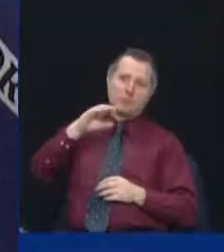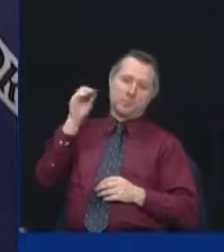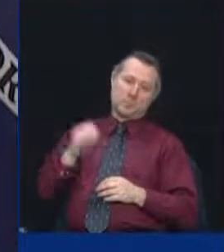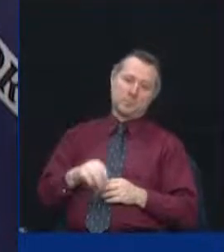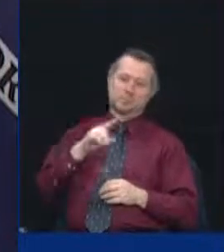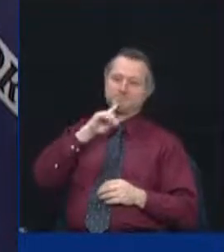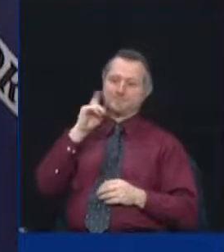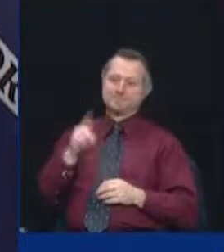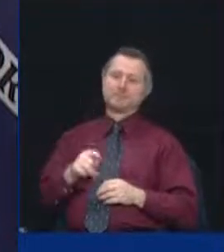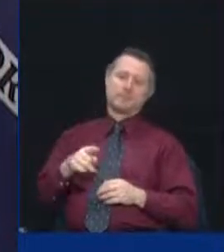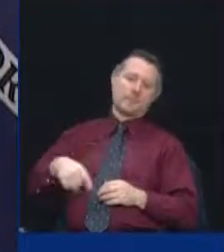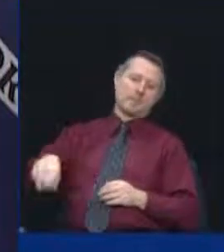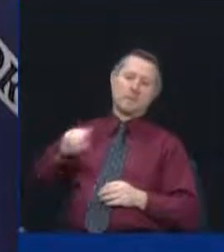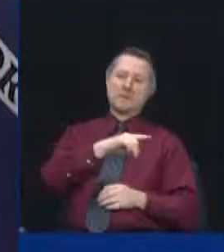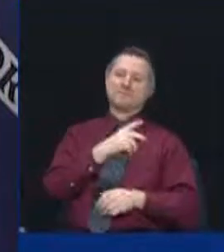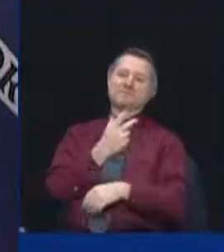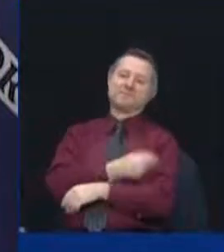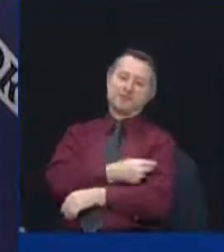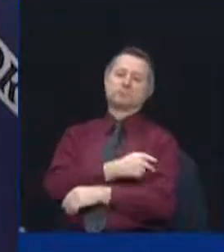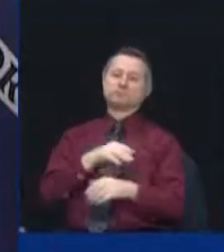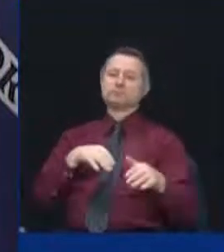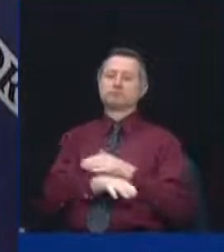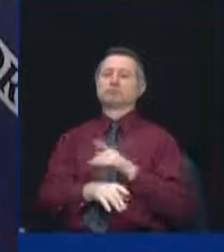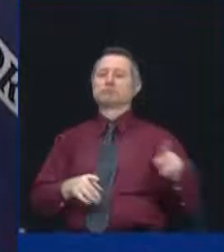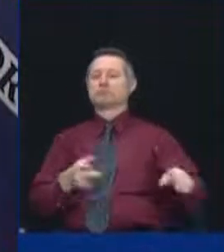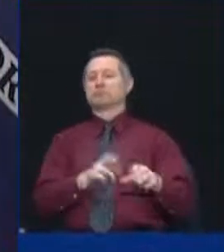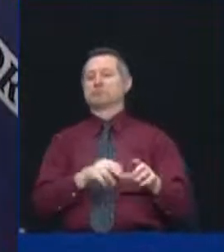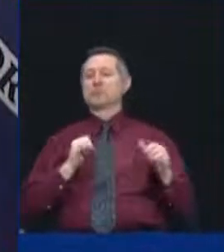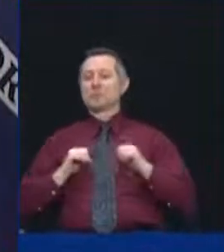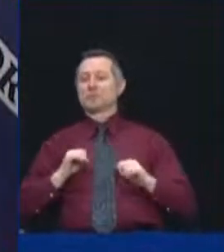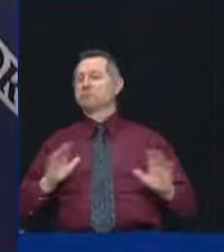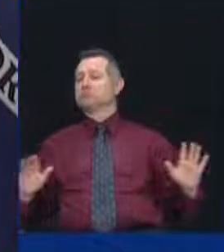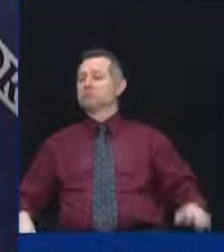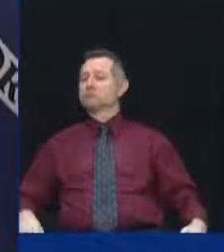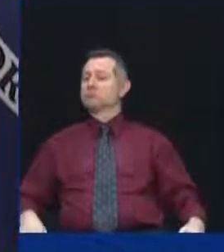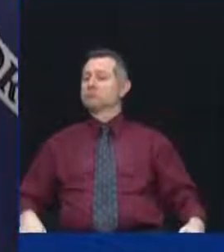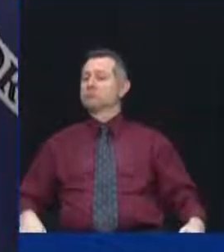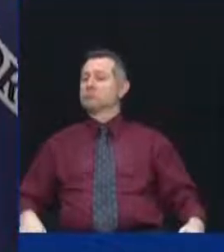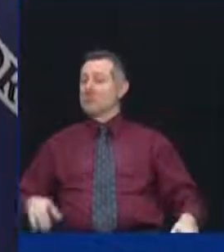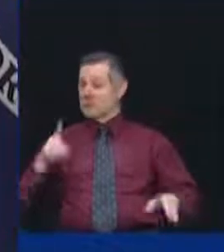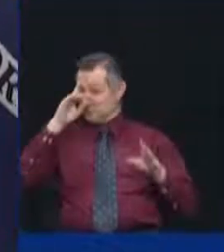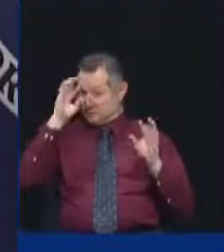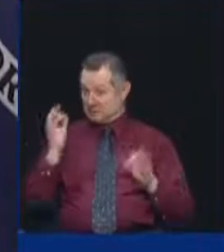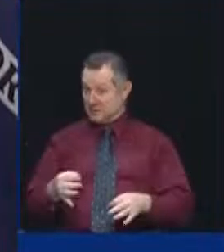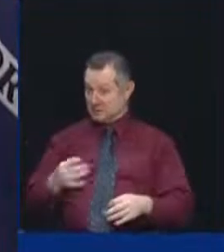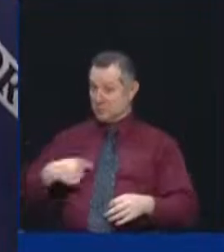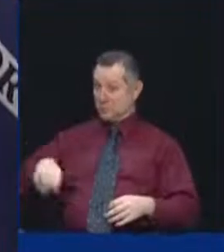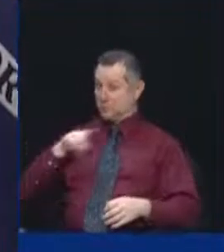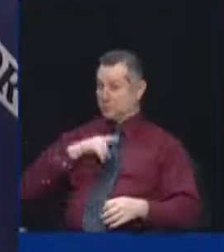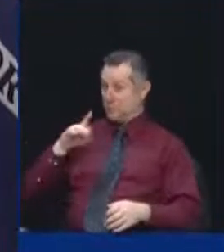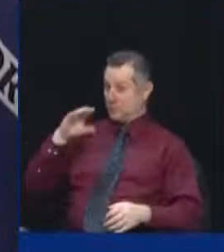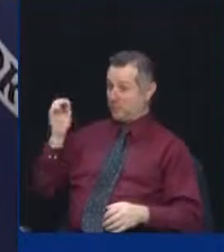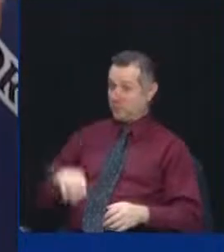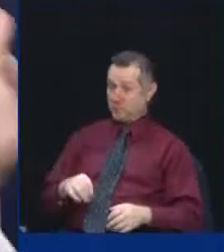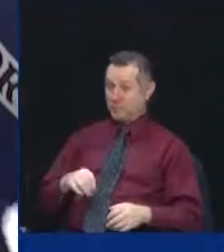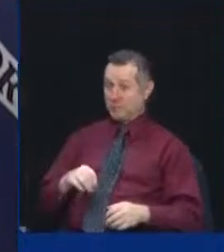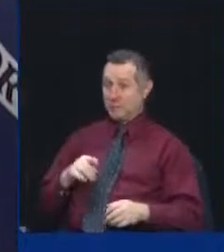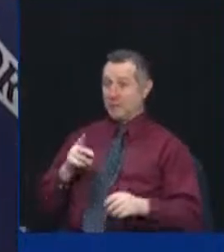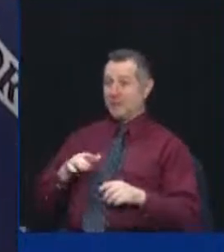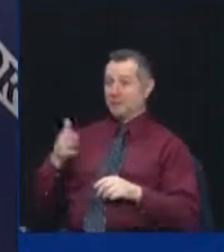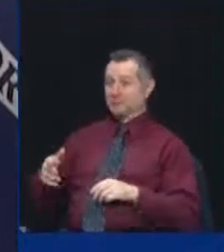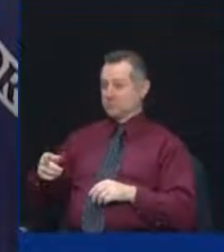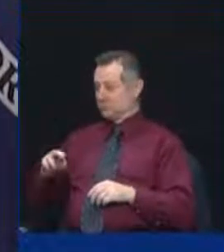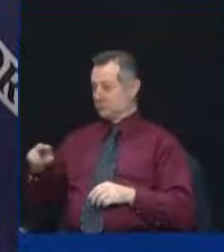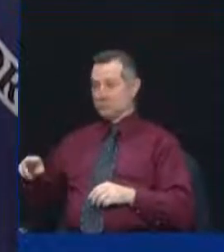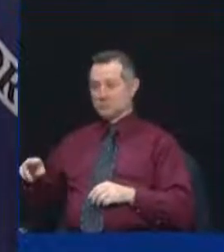vaccines. I think if you said to people, we're 100% vaccinated, don't worry about the person to the right, don't